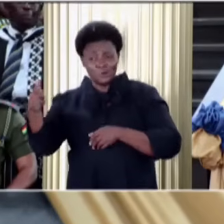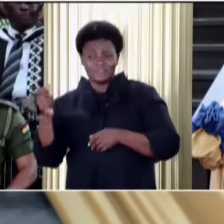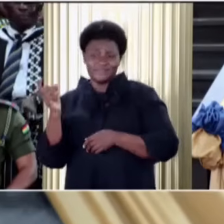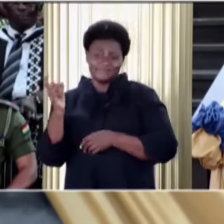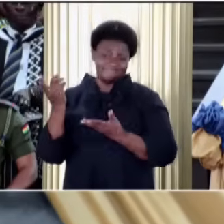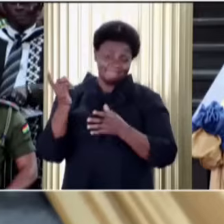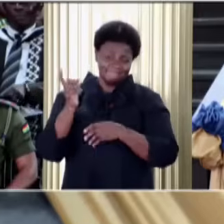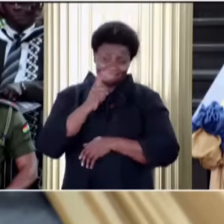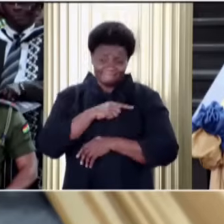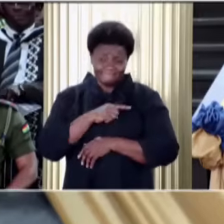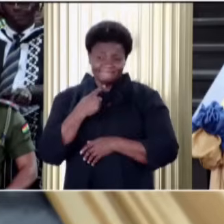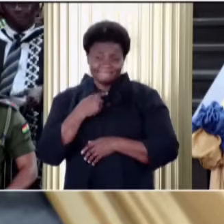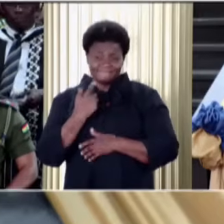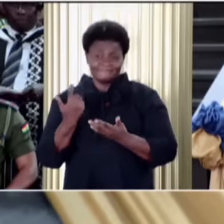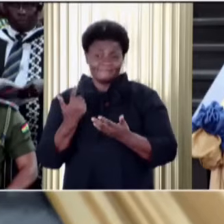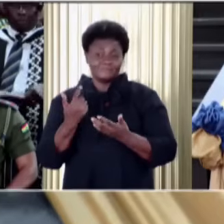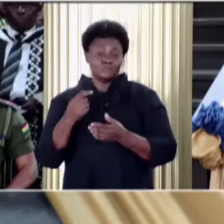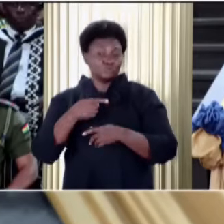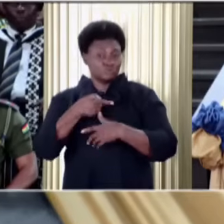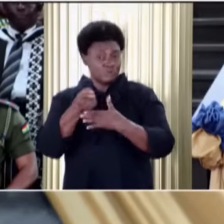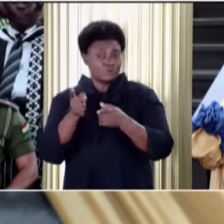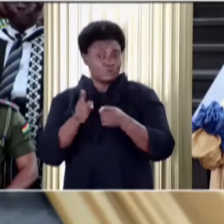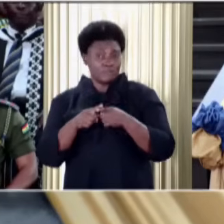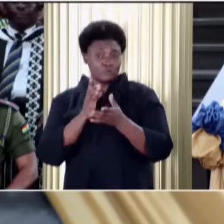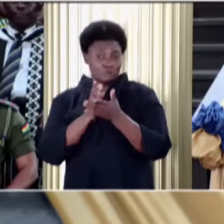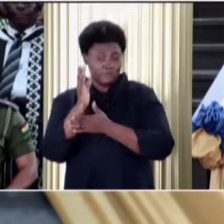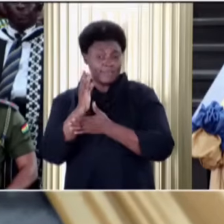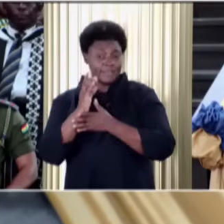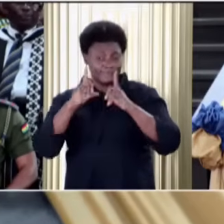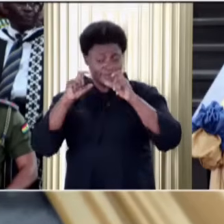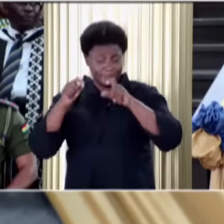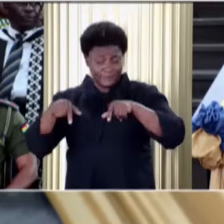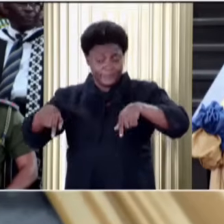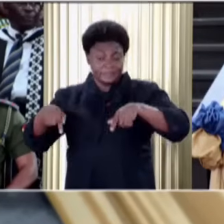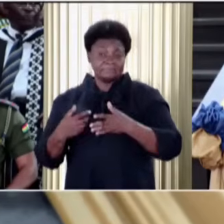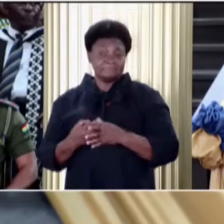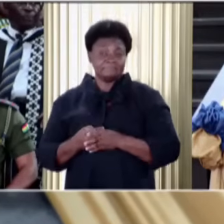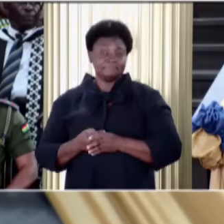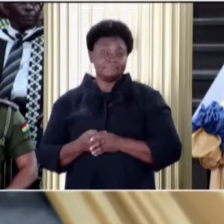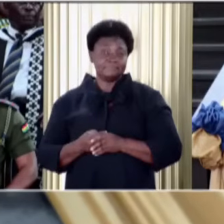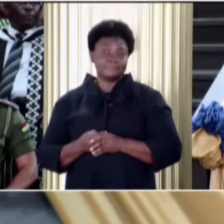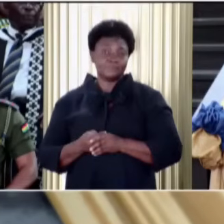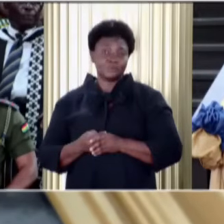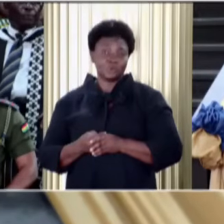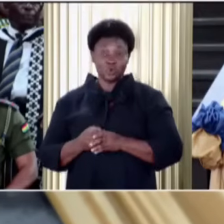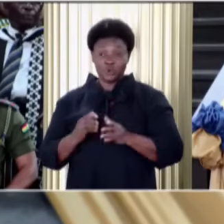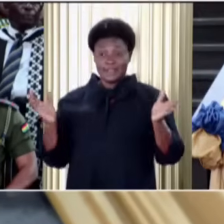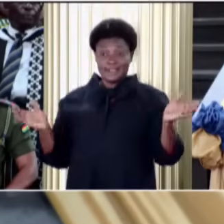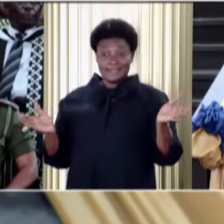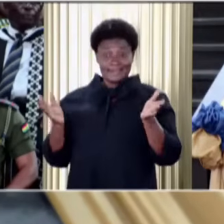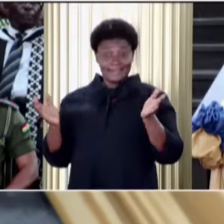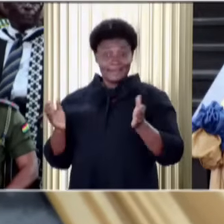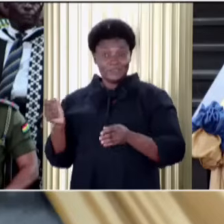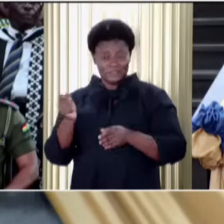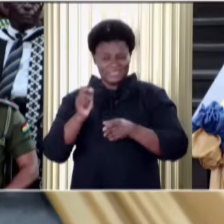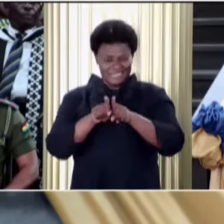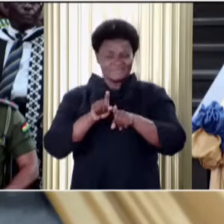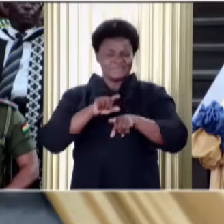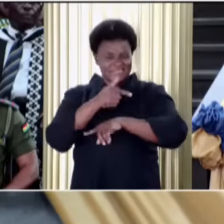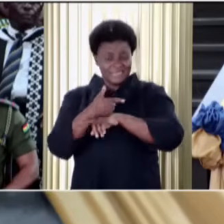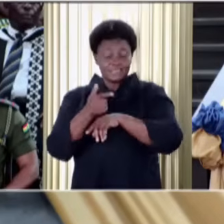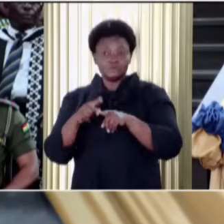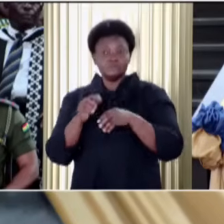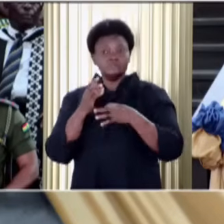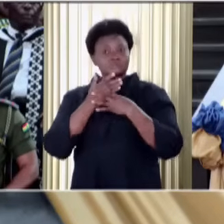at various unauthorized locations on campus. We encourage our graduates also who would be